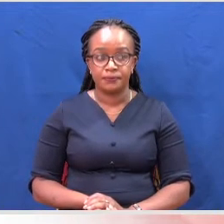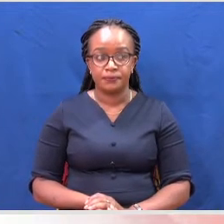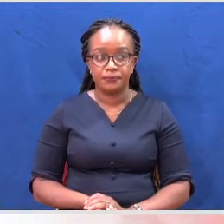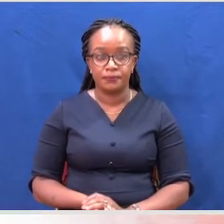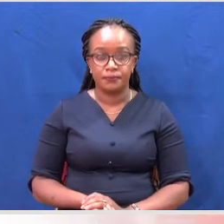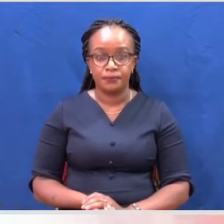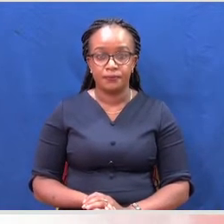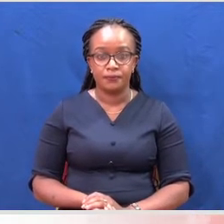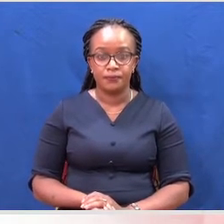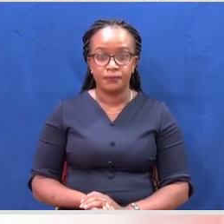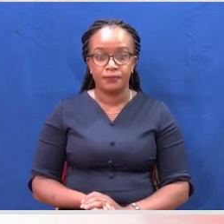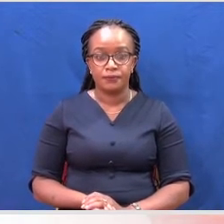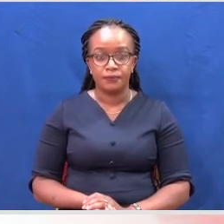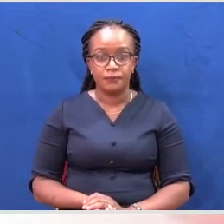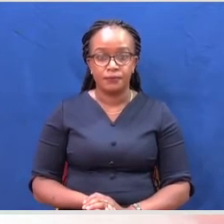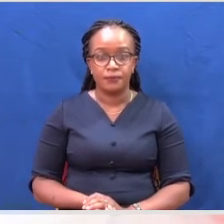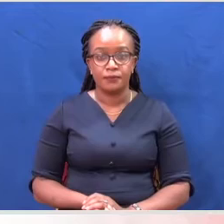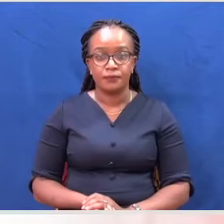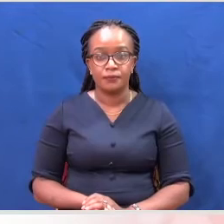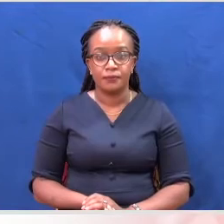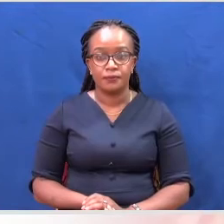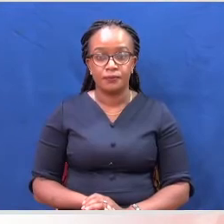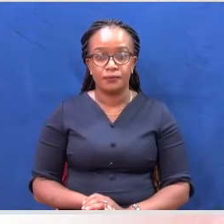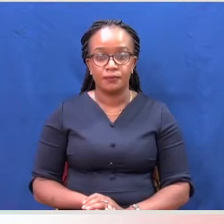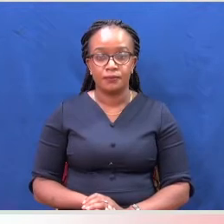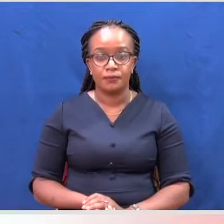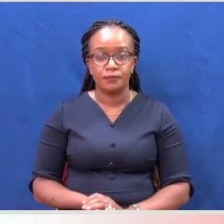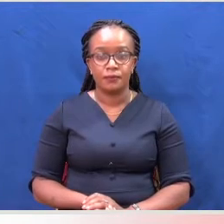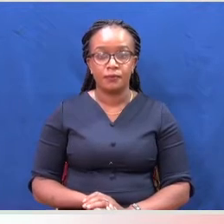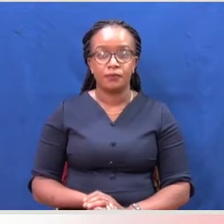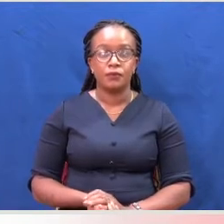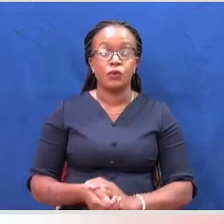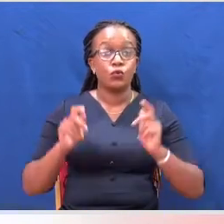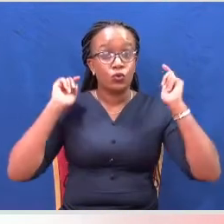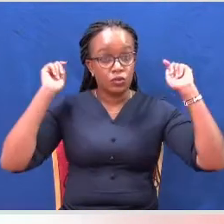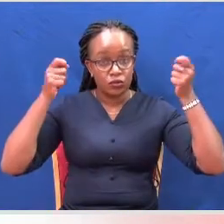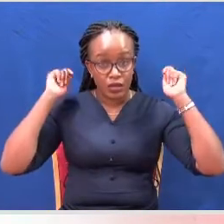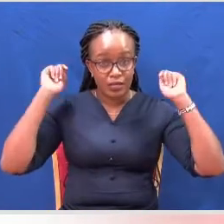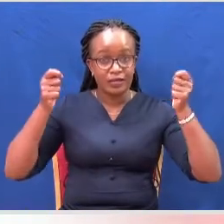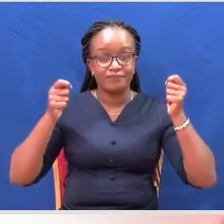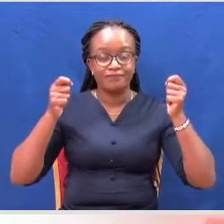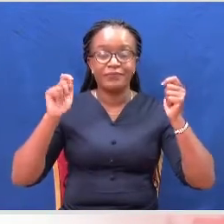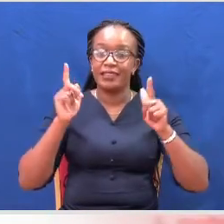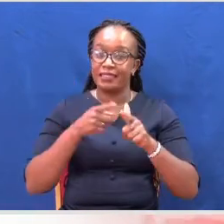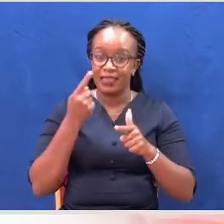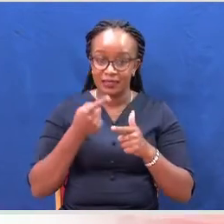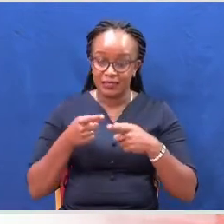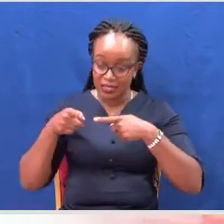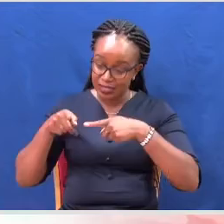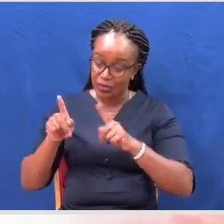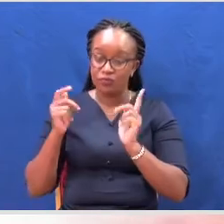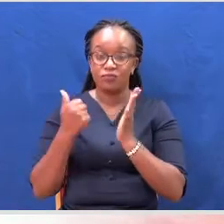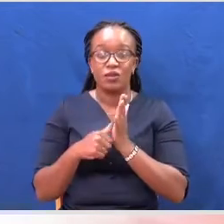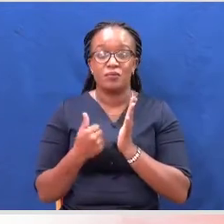We say nobody is indispensable, sir. You strike, we also inconvenience you because you want to inconvenience